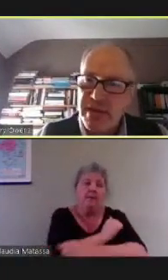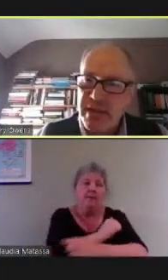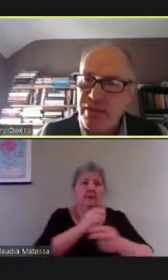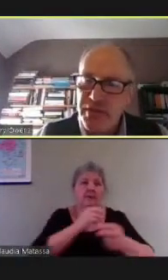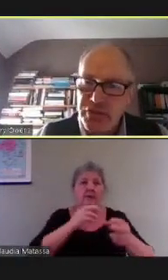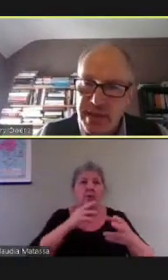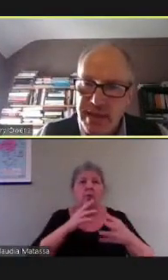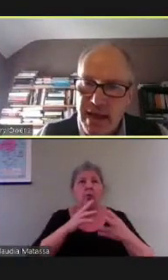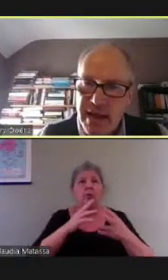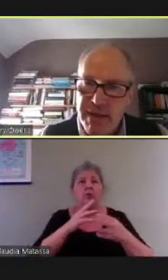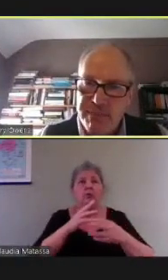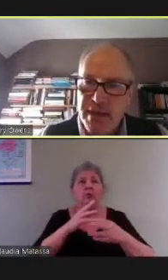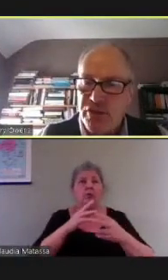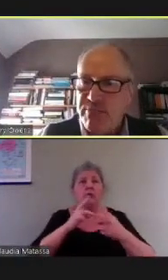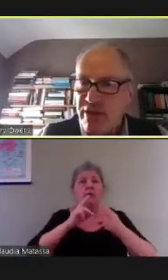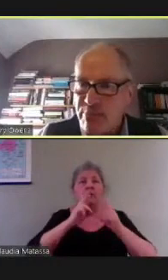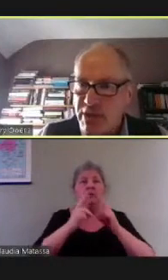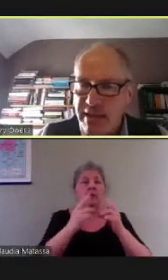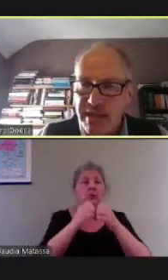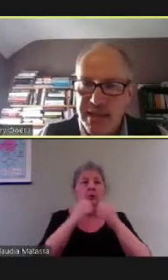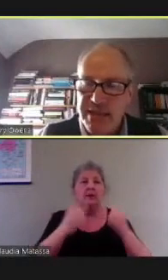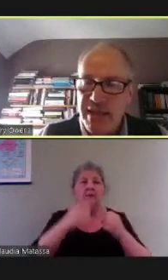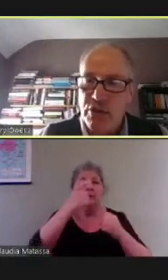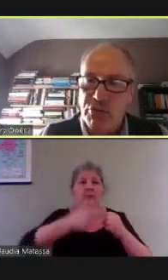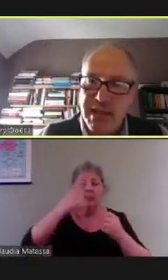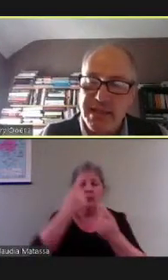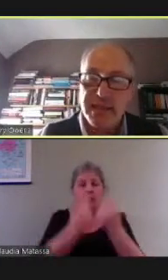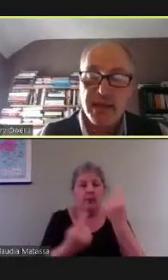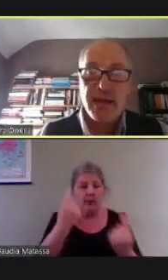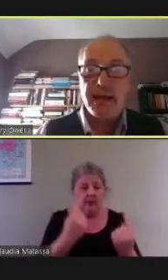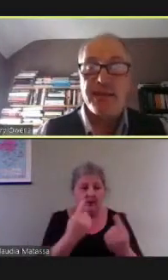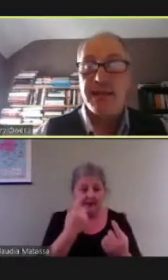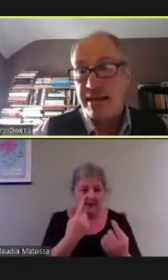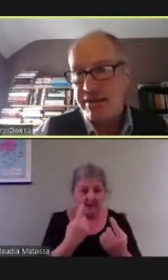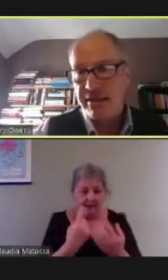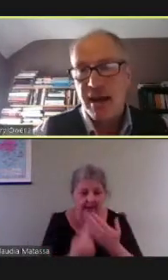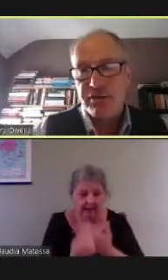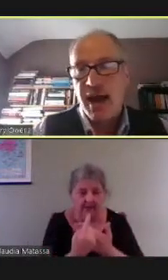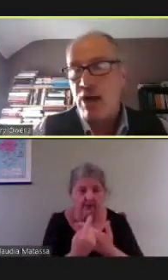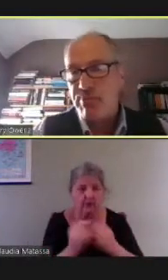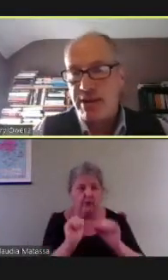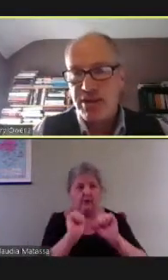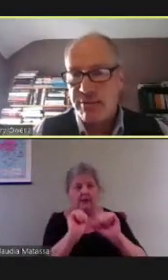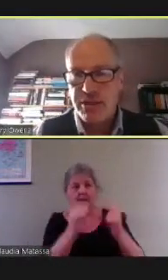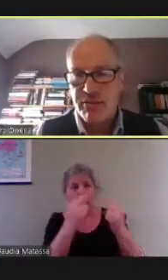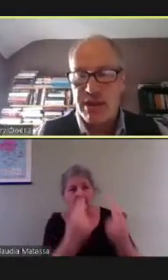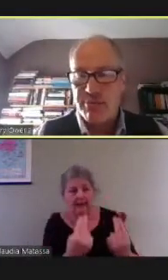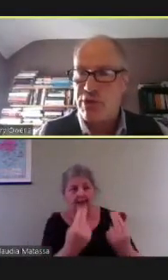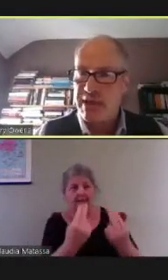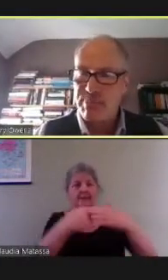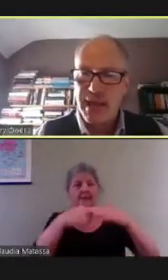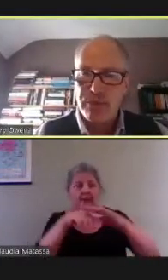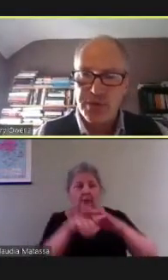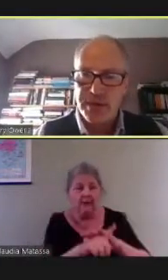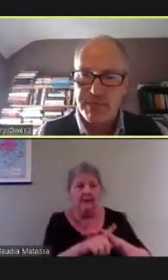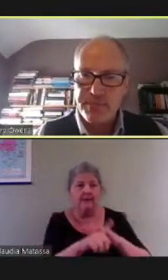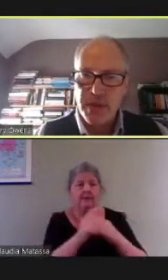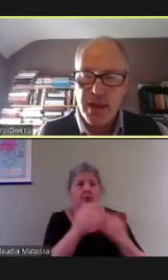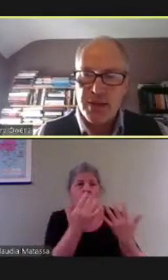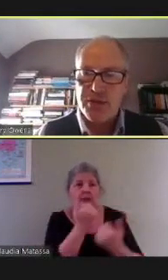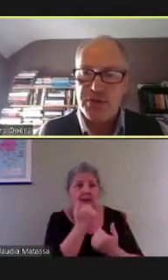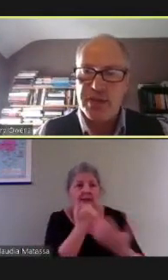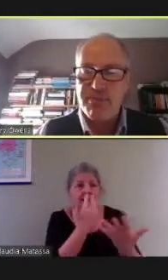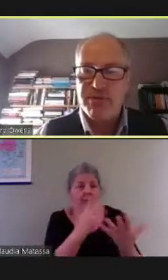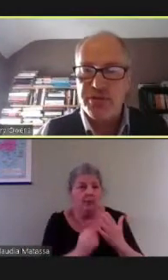each person individually in terms of their presenting needs and their release date and how we might develop a release plan with